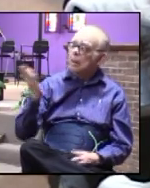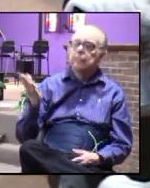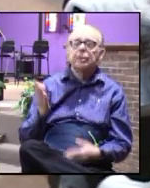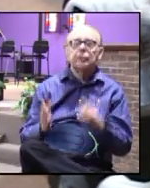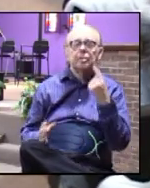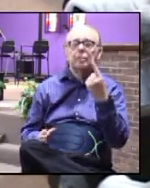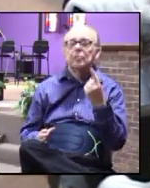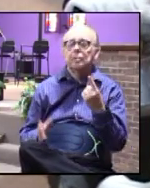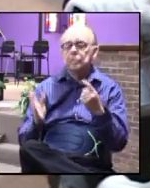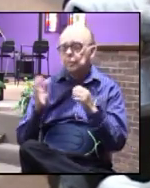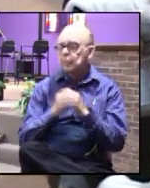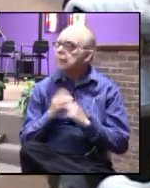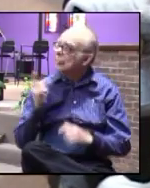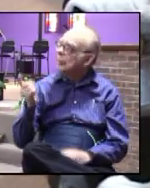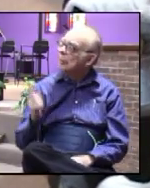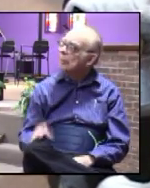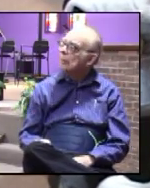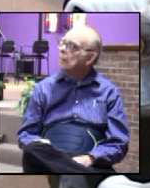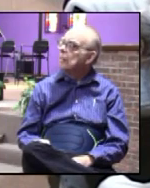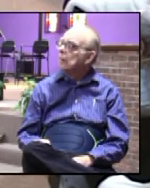you to worship you.